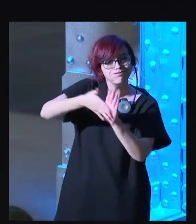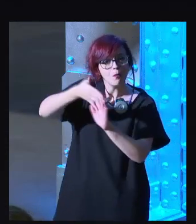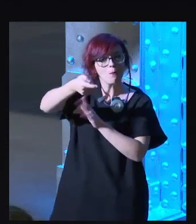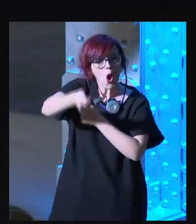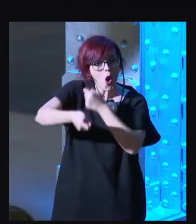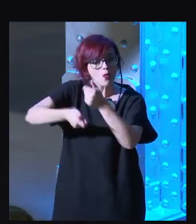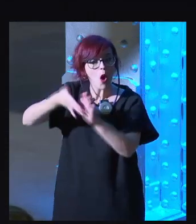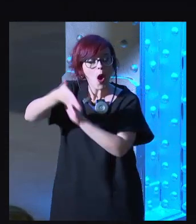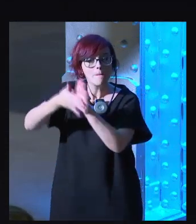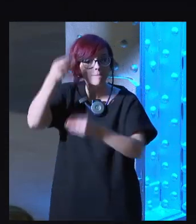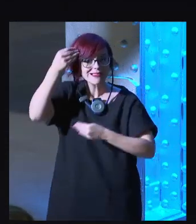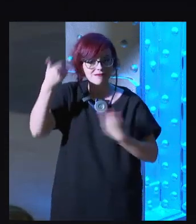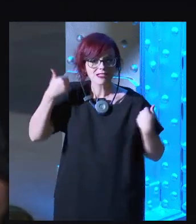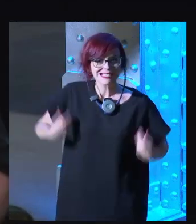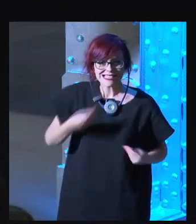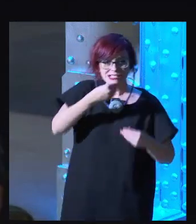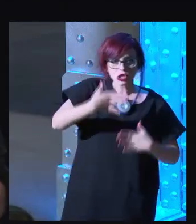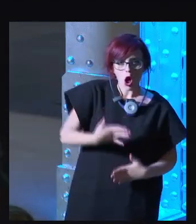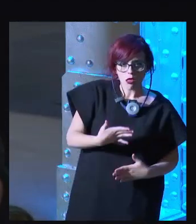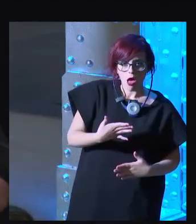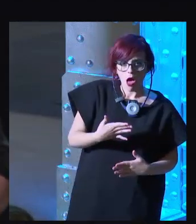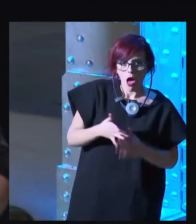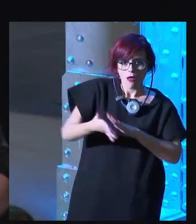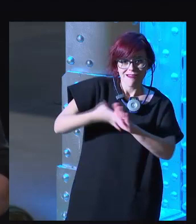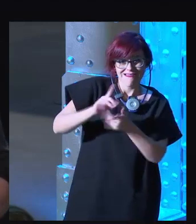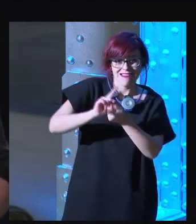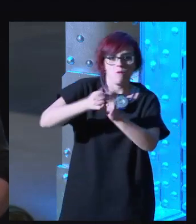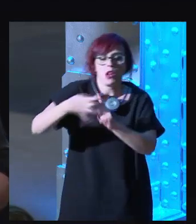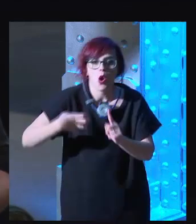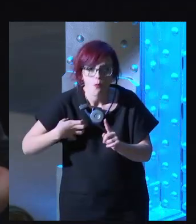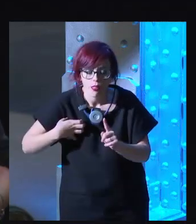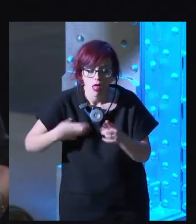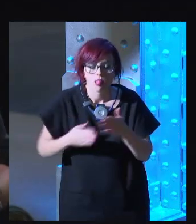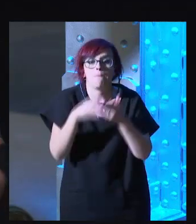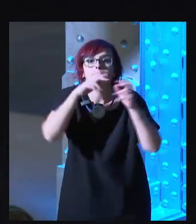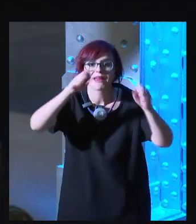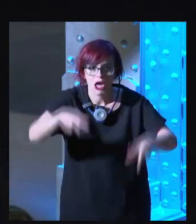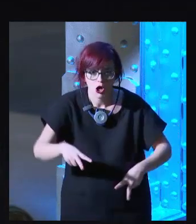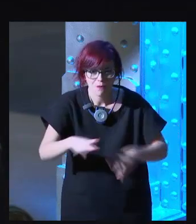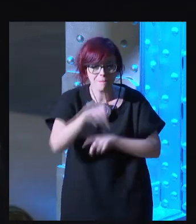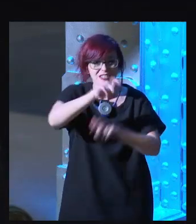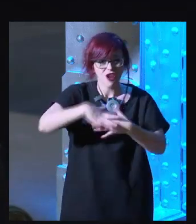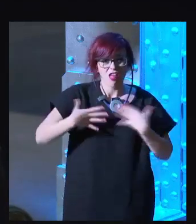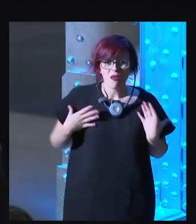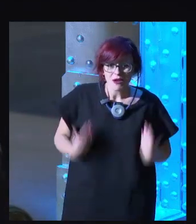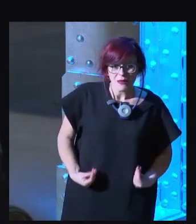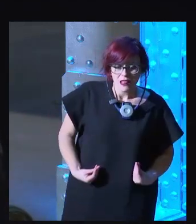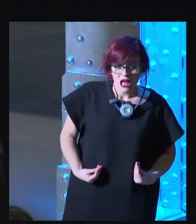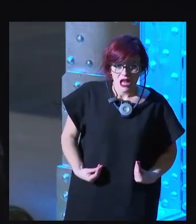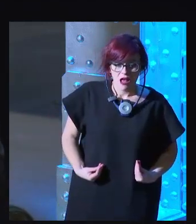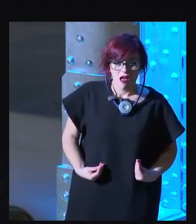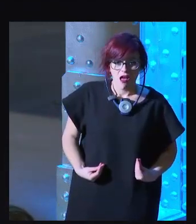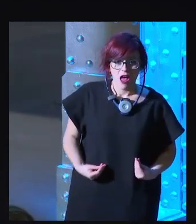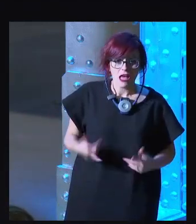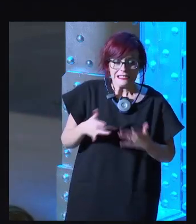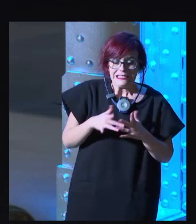that story at all. People are never more depressed, miserable, and hopeless than when they feel nothing can change,